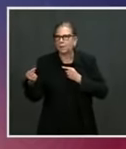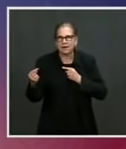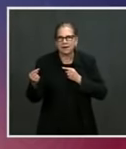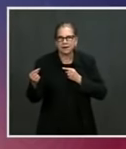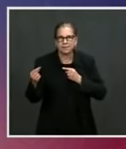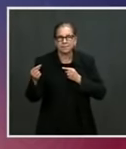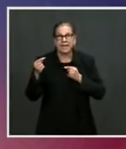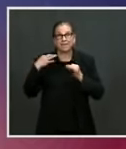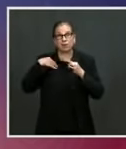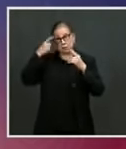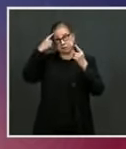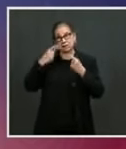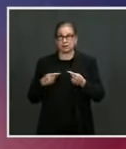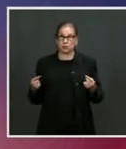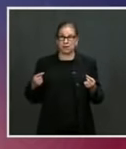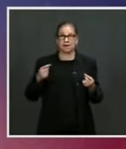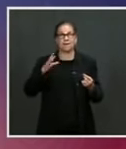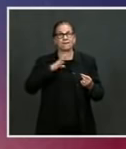what the other is going through.